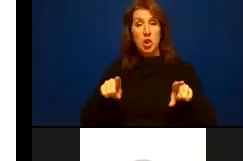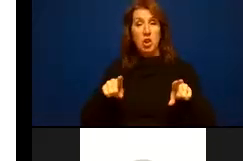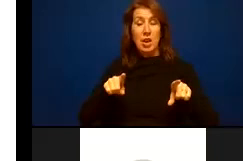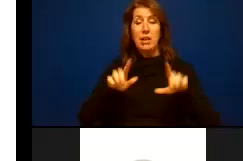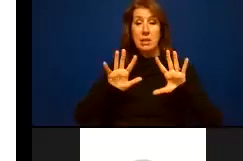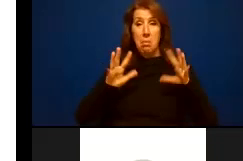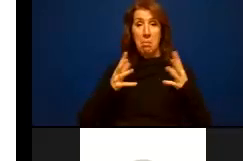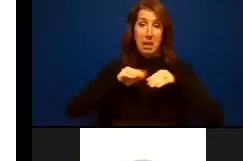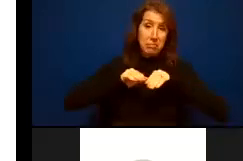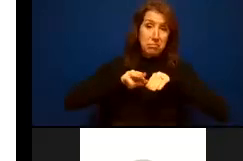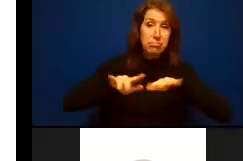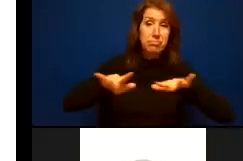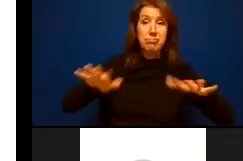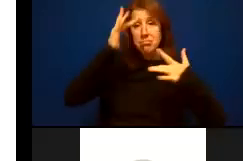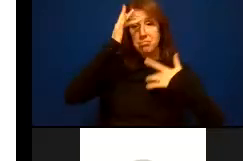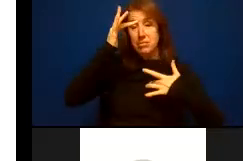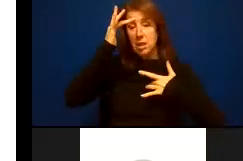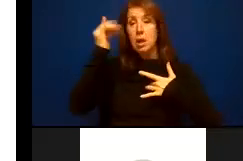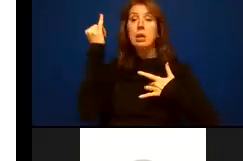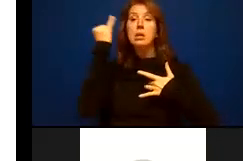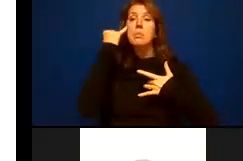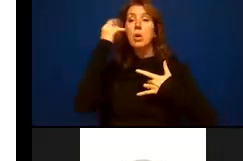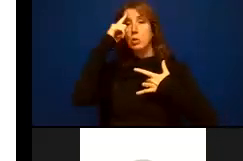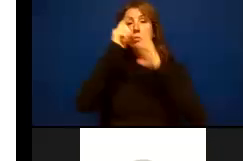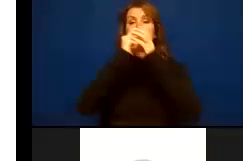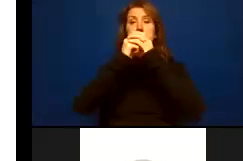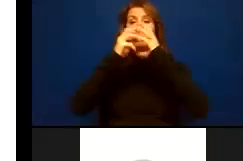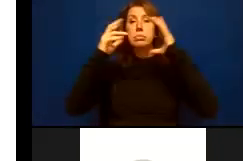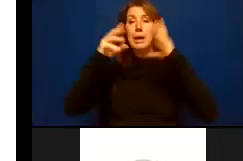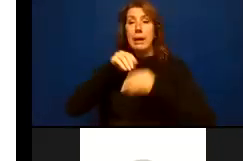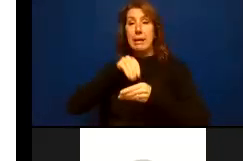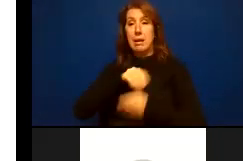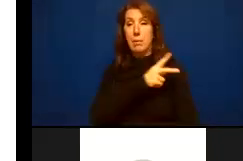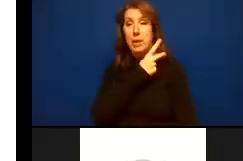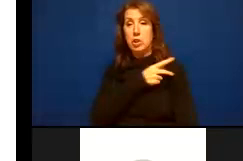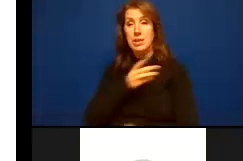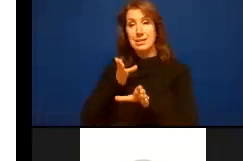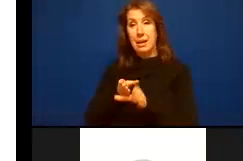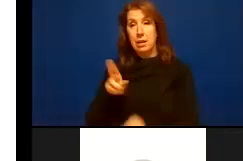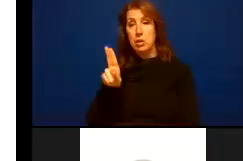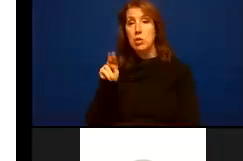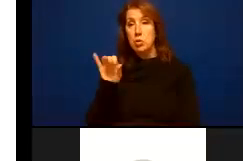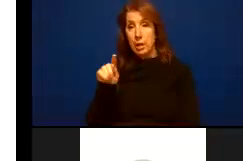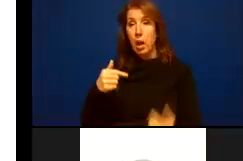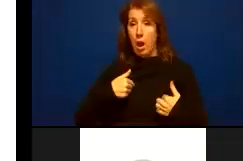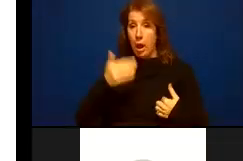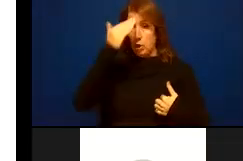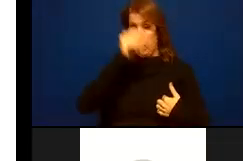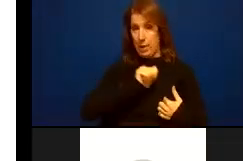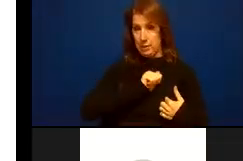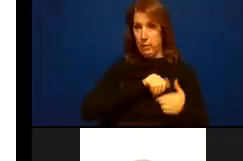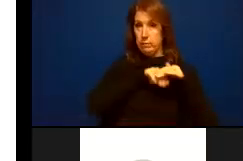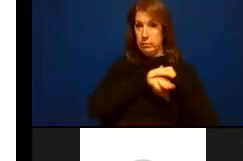think about what an inpatient psych unit is, and I know because I have been there not only as a lawyer,